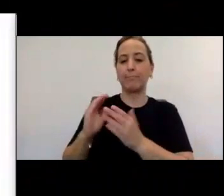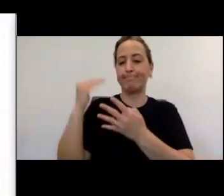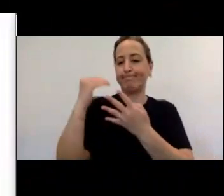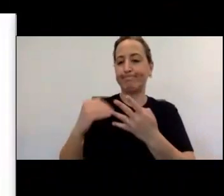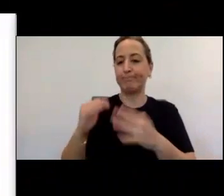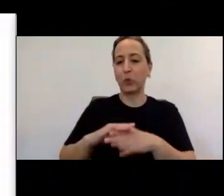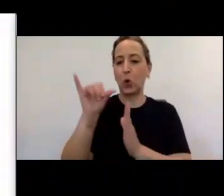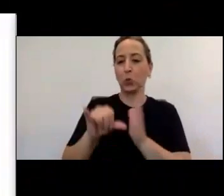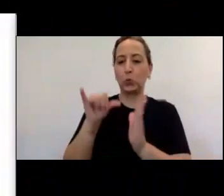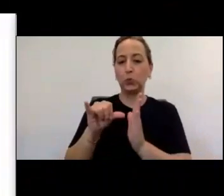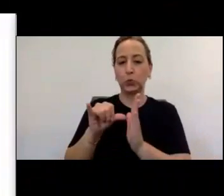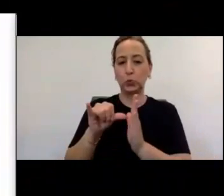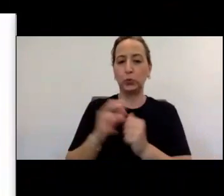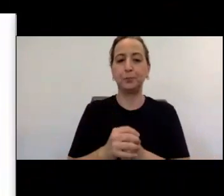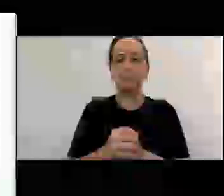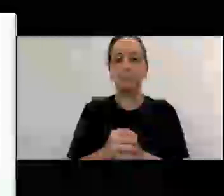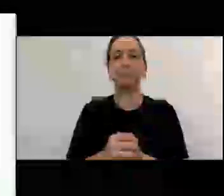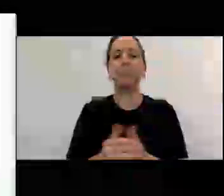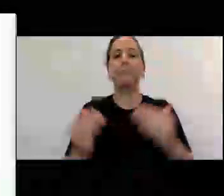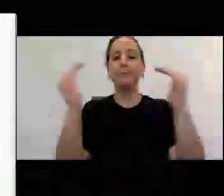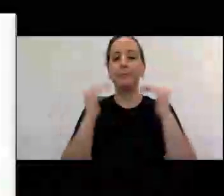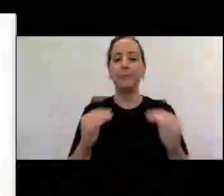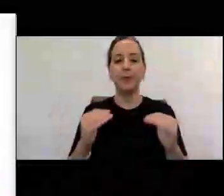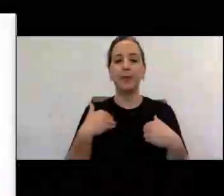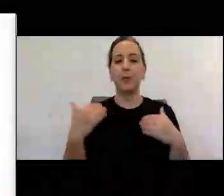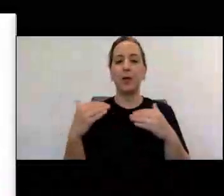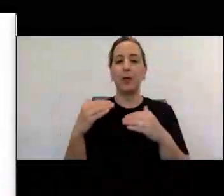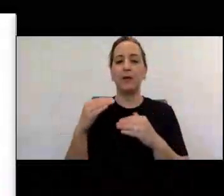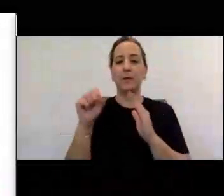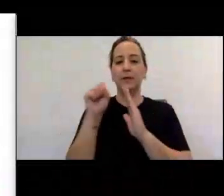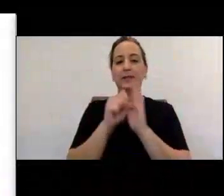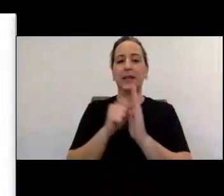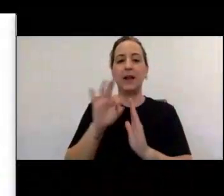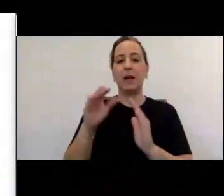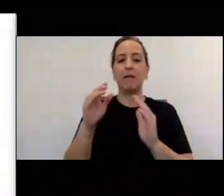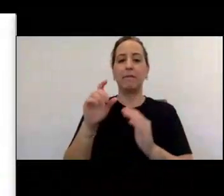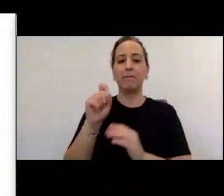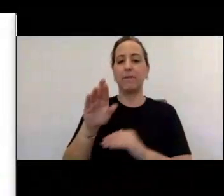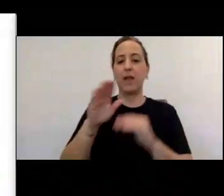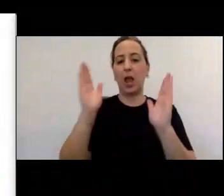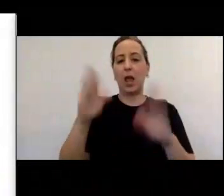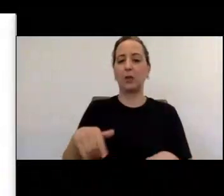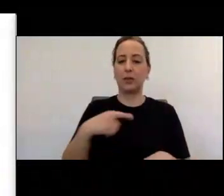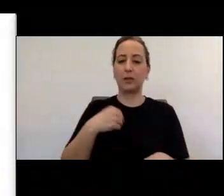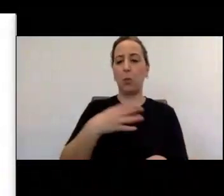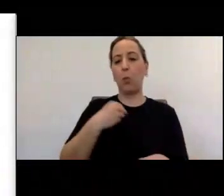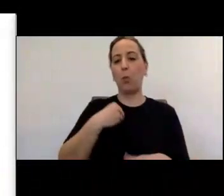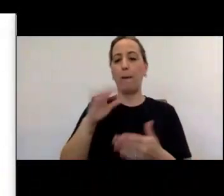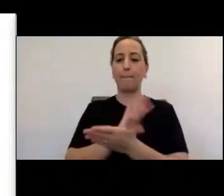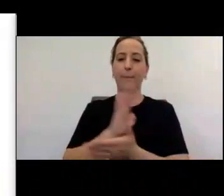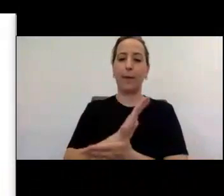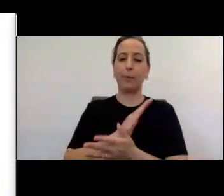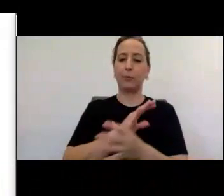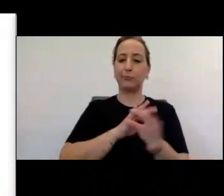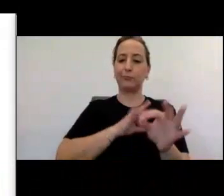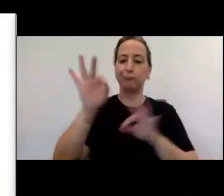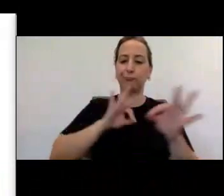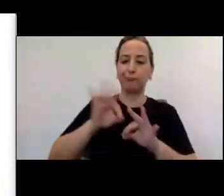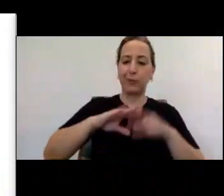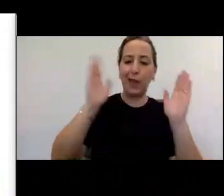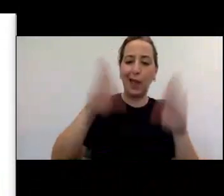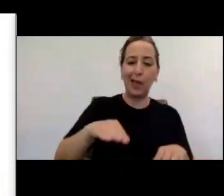have a report, the State of Fair Housing in the Commonwealth of Pennsylvania. That's a white paper that highlights some of our structural housing inequality issues.